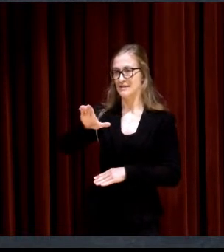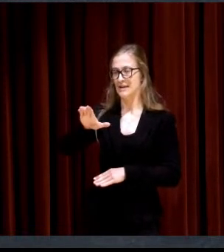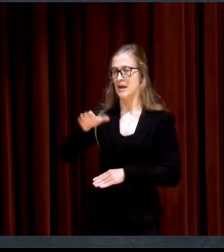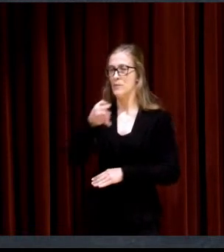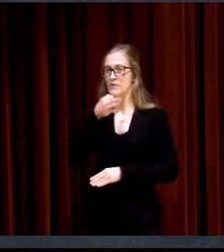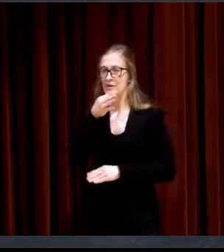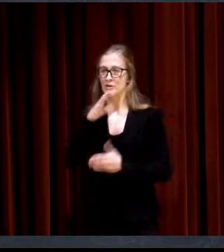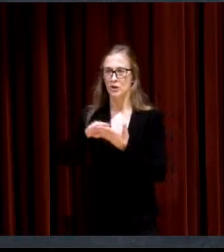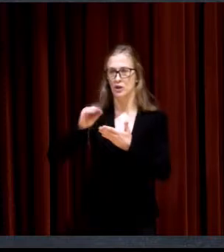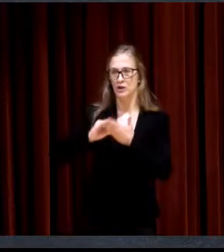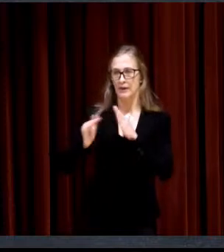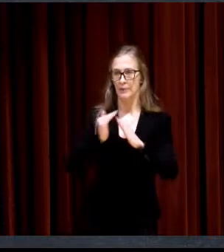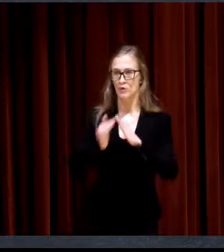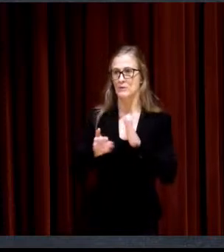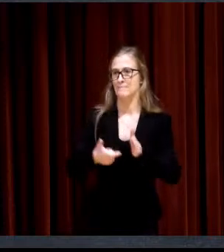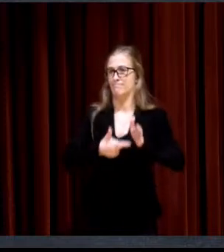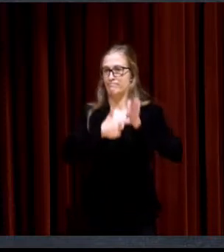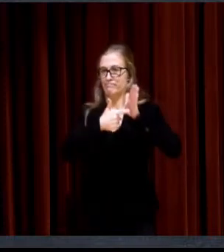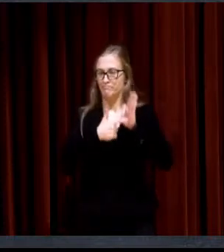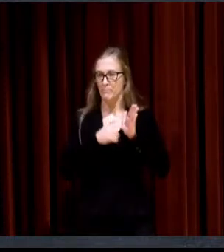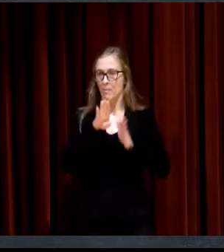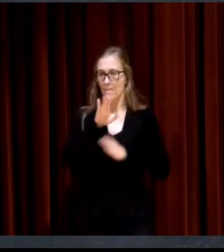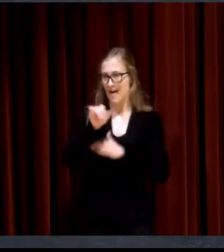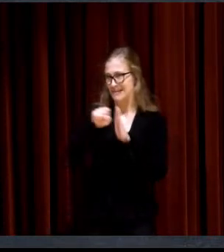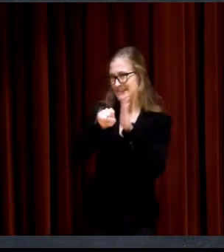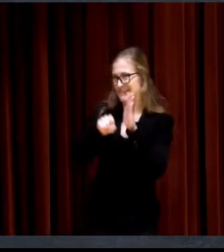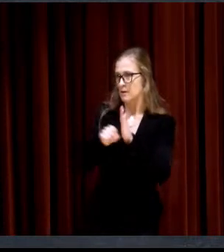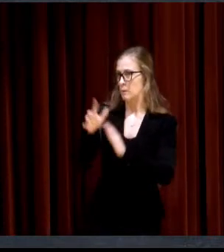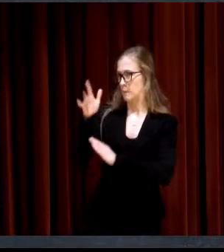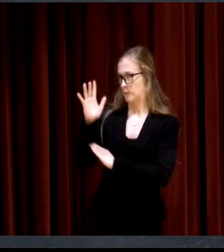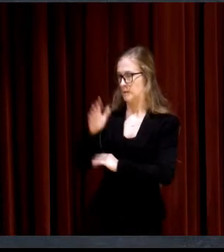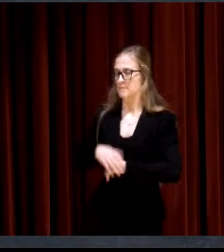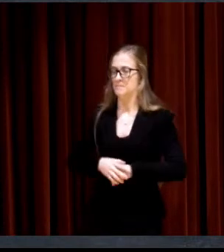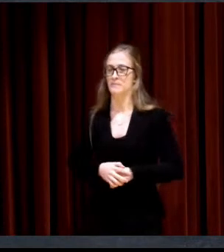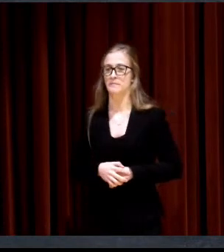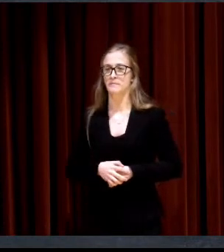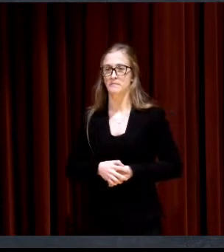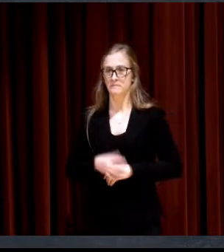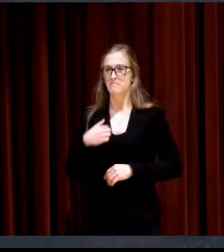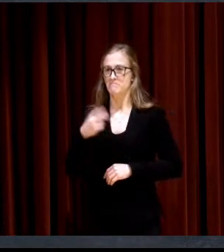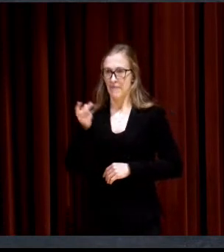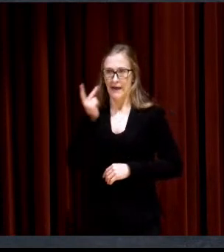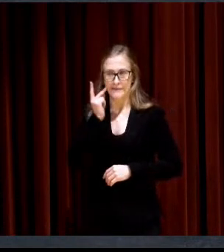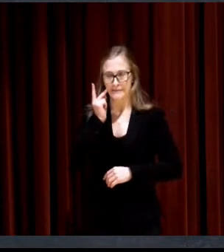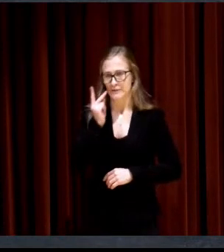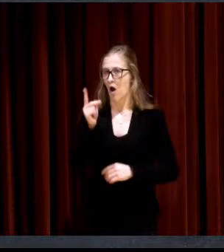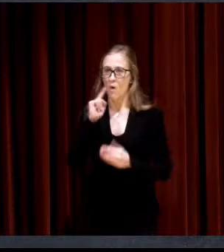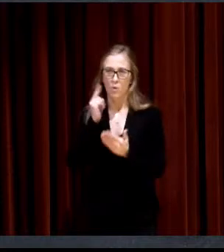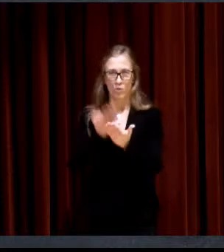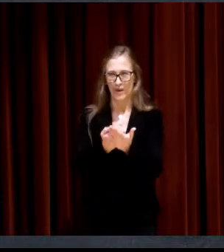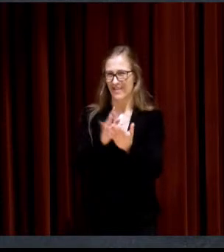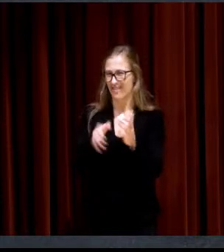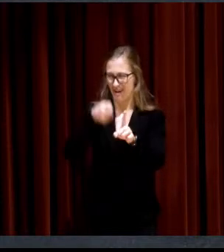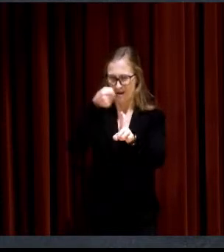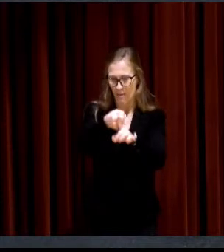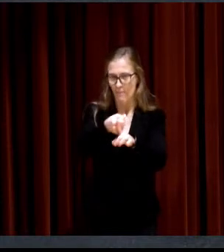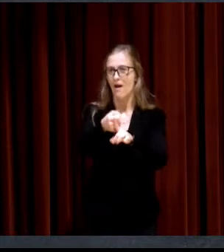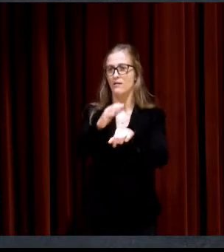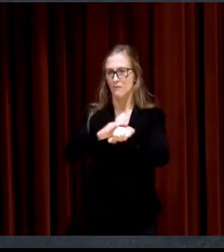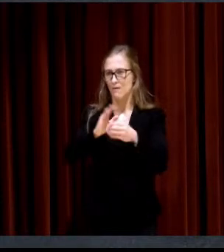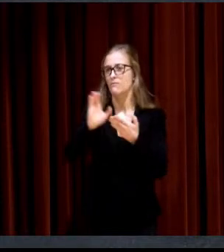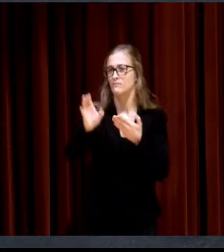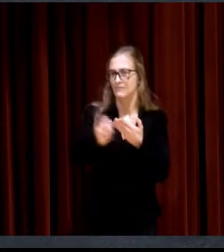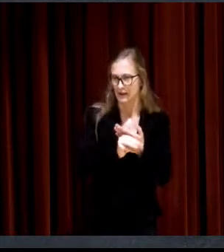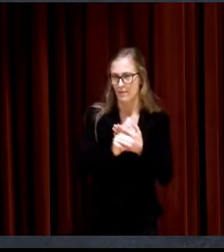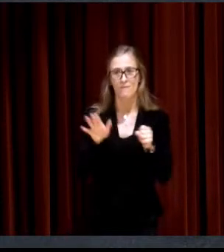learning communities, being mandated by the state some years ago, and I saw the impact it had around our curriculum when our entire